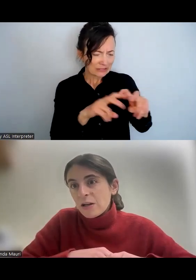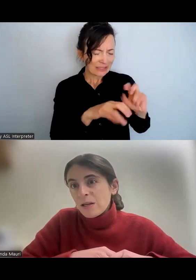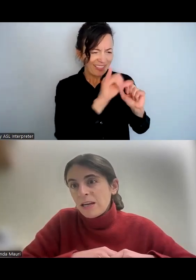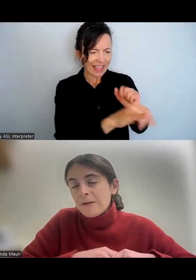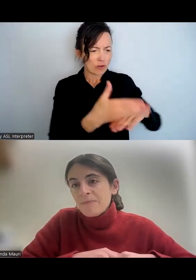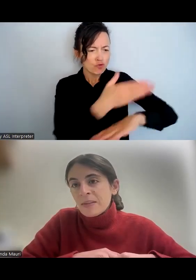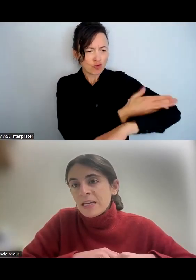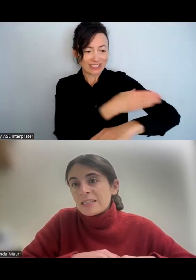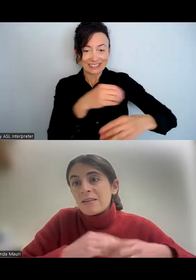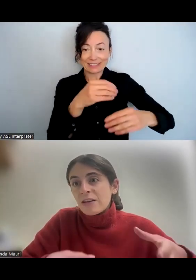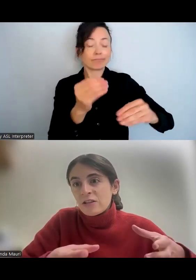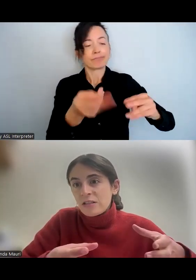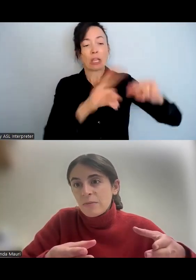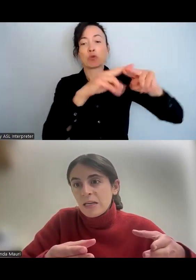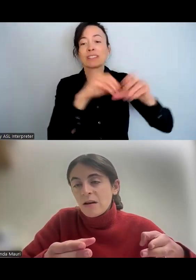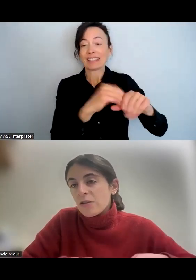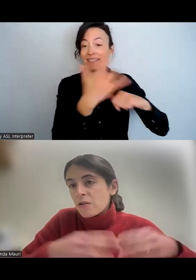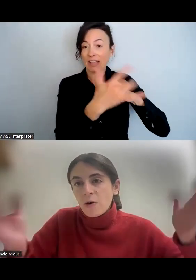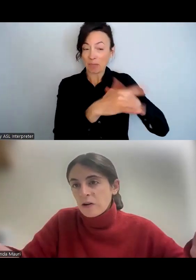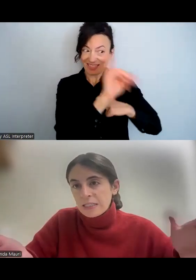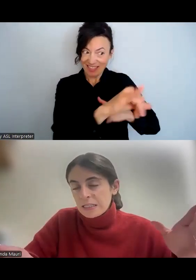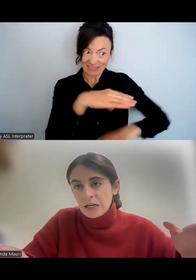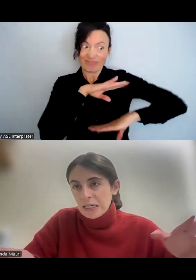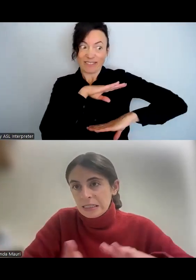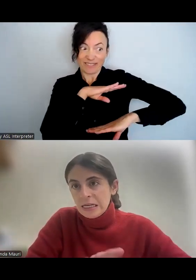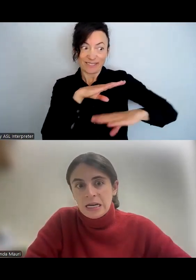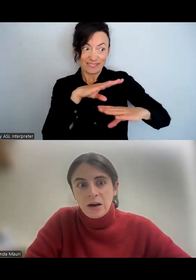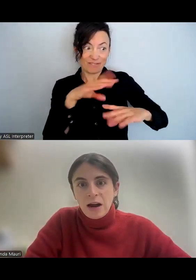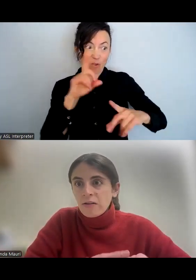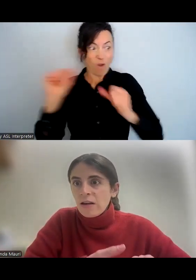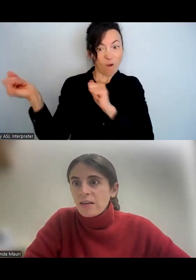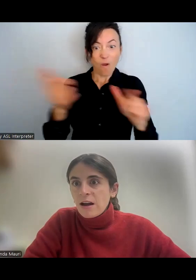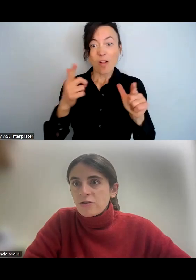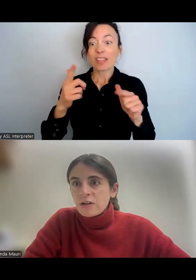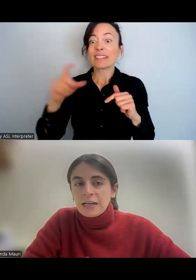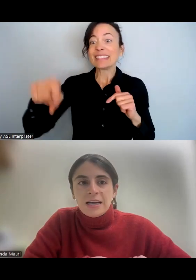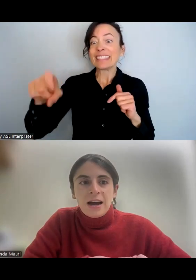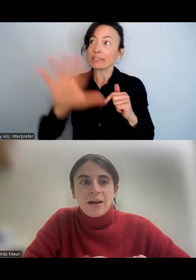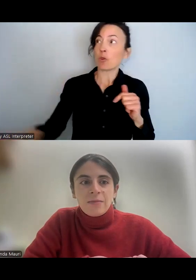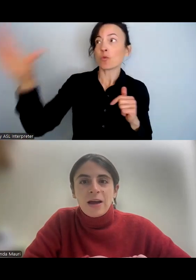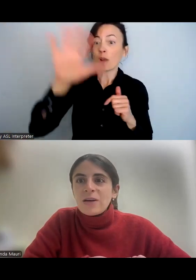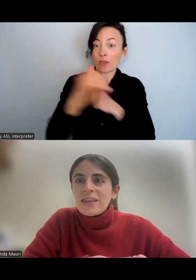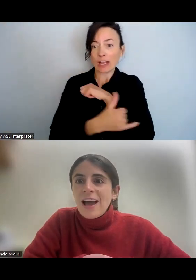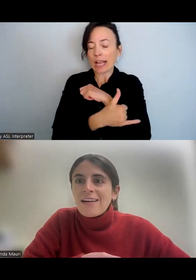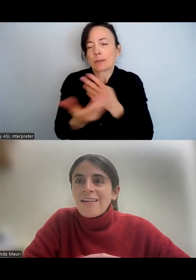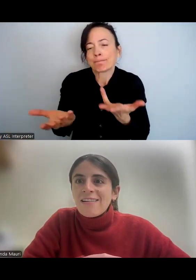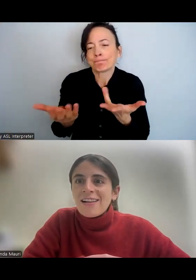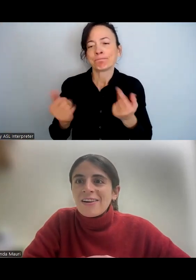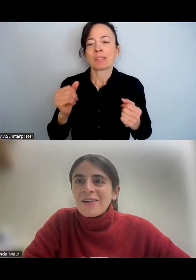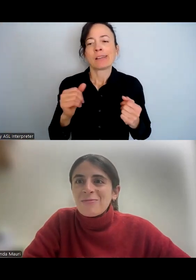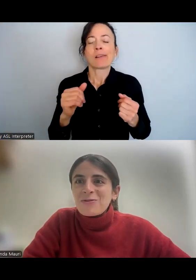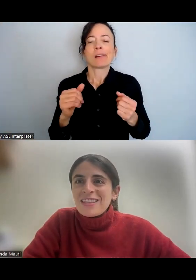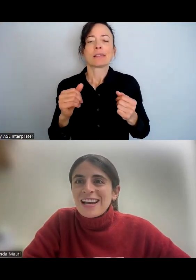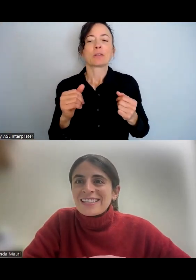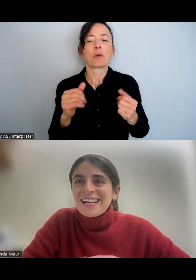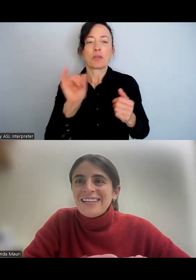in availability is sufficient to meet all the growing crisis care needs around the country. And with that,